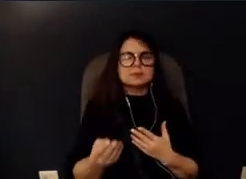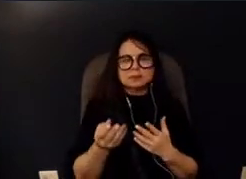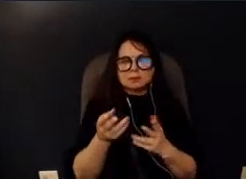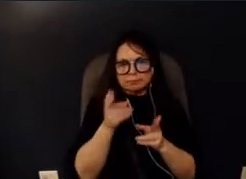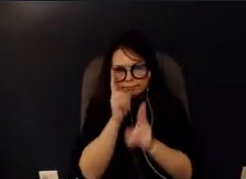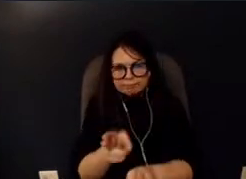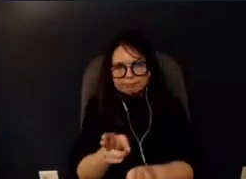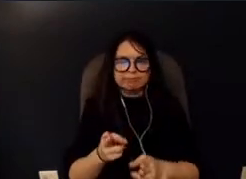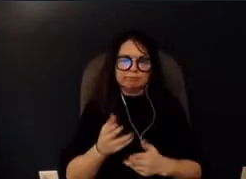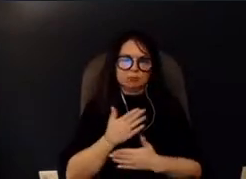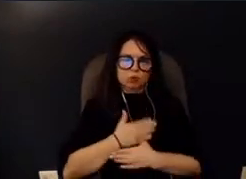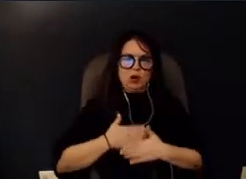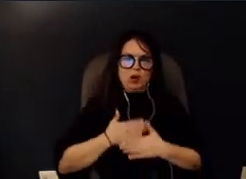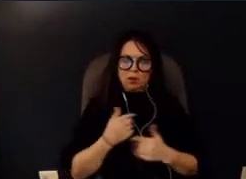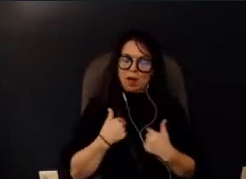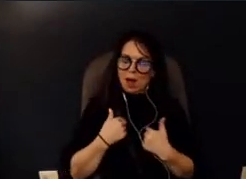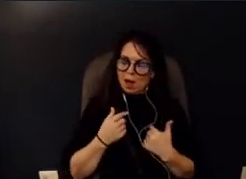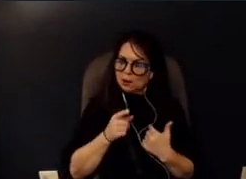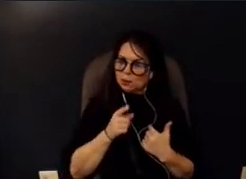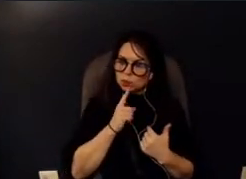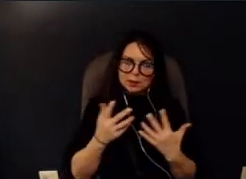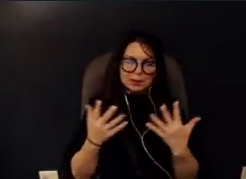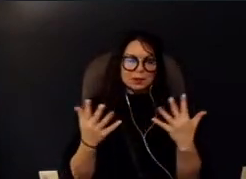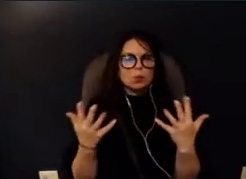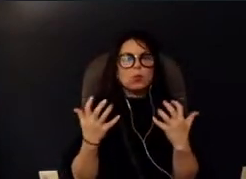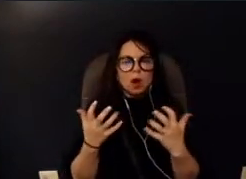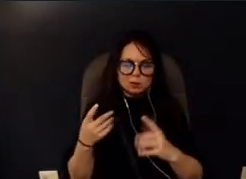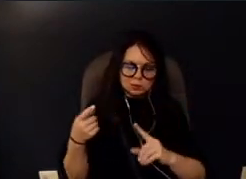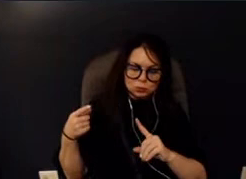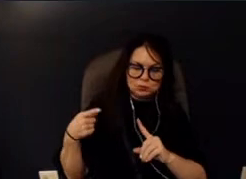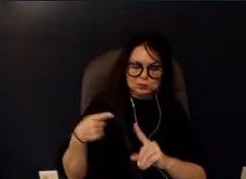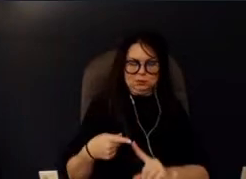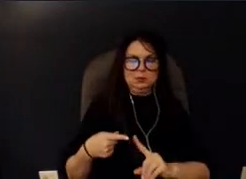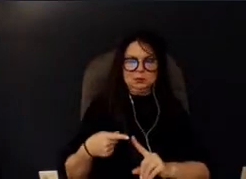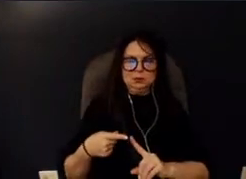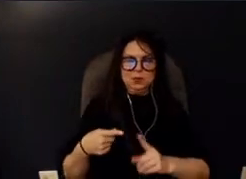that truly symbolizes